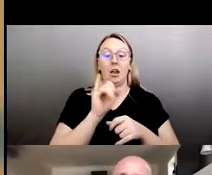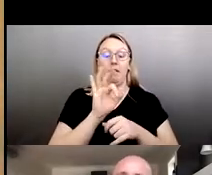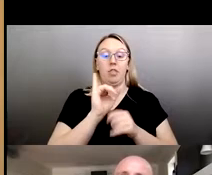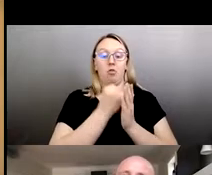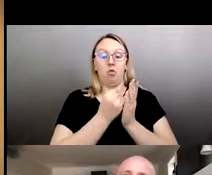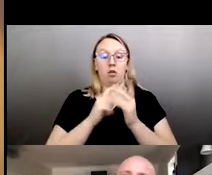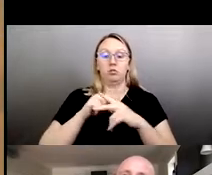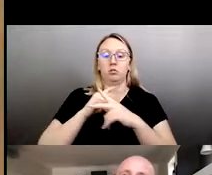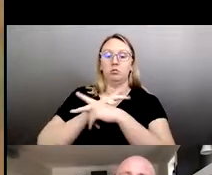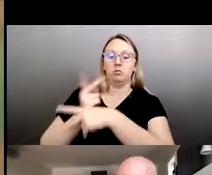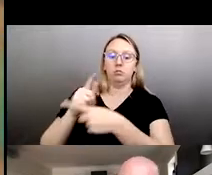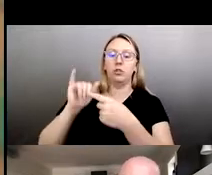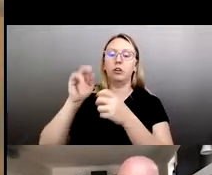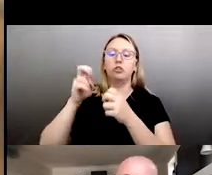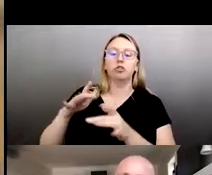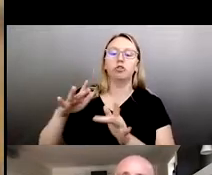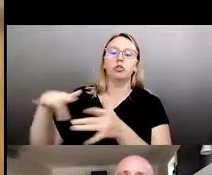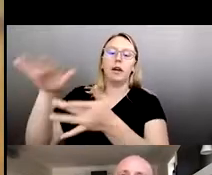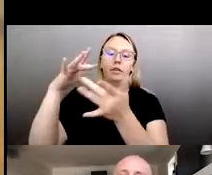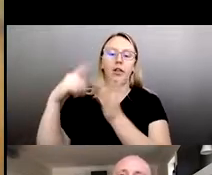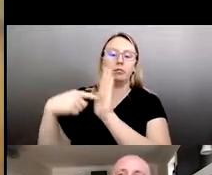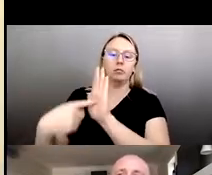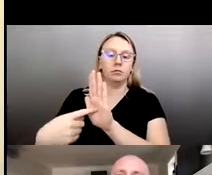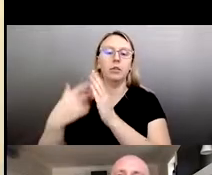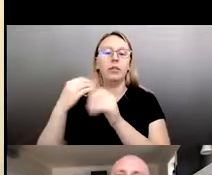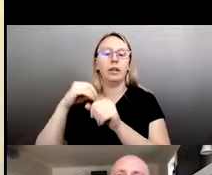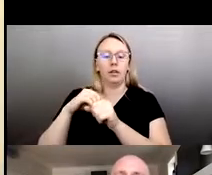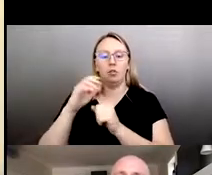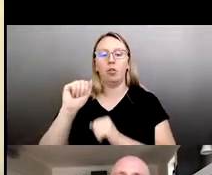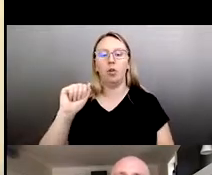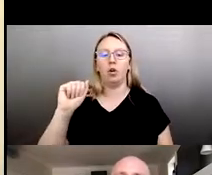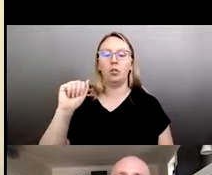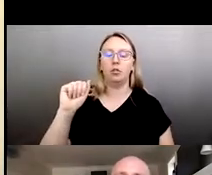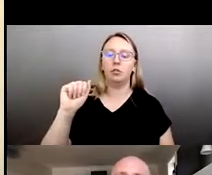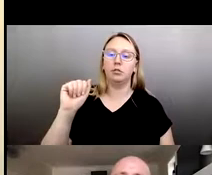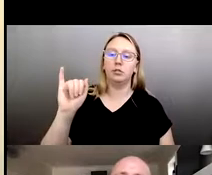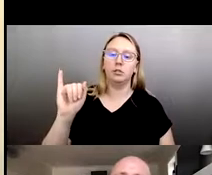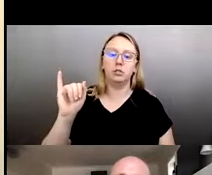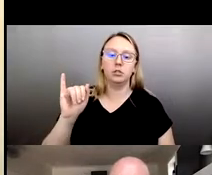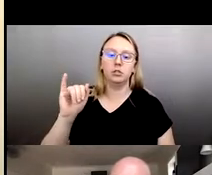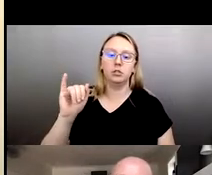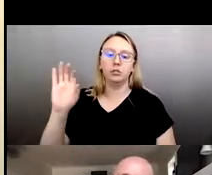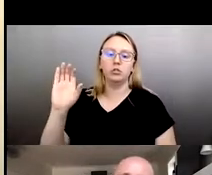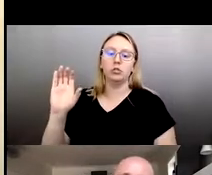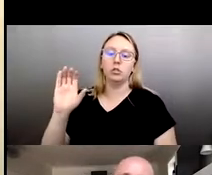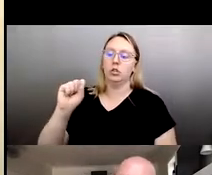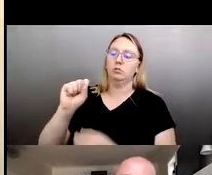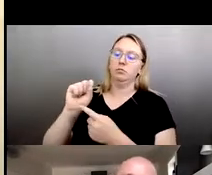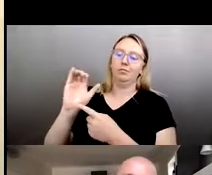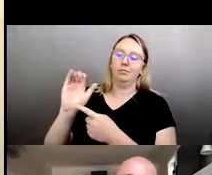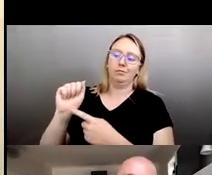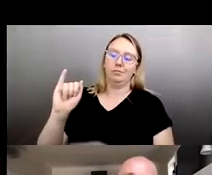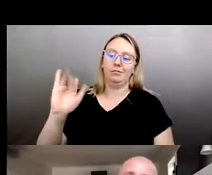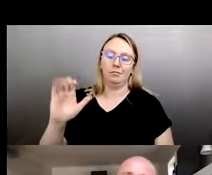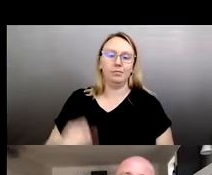exhibition that is currently on view at the Art Institute of Chicago. you can see that these are labeled with